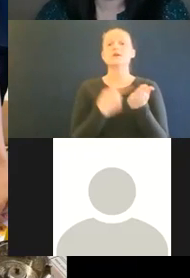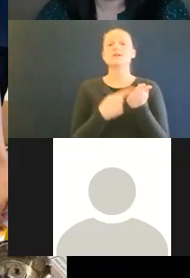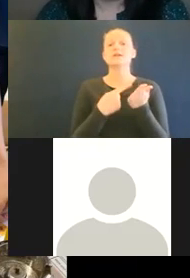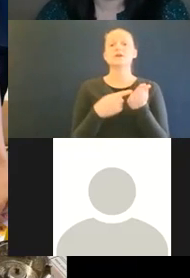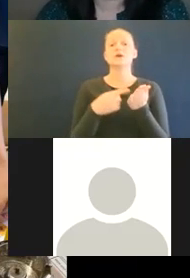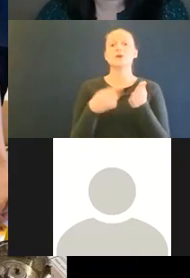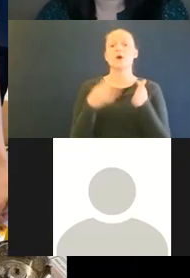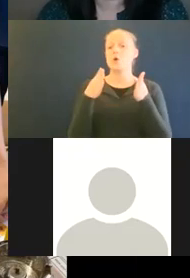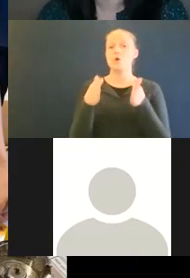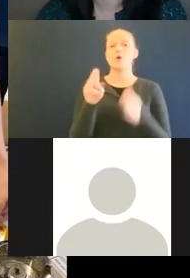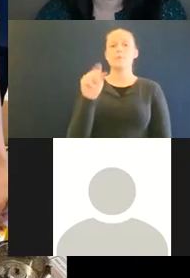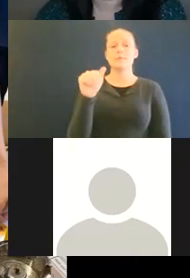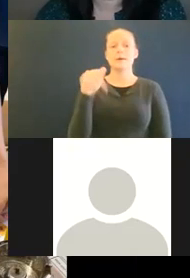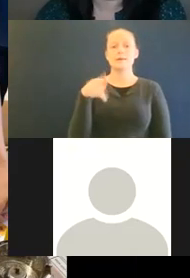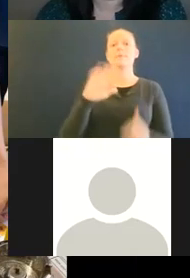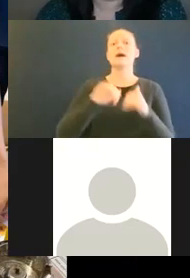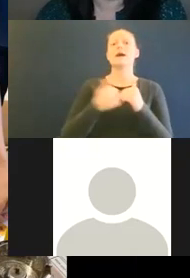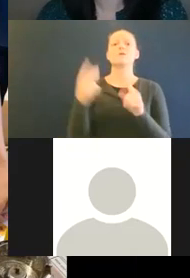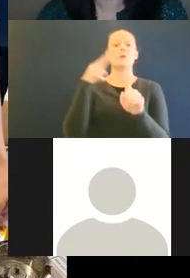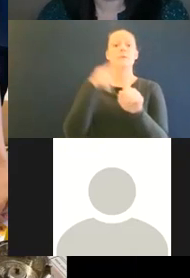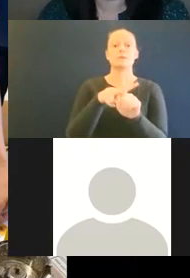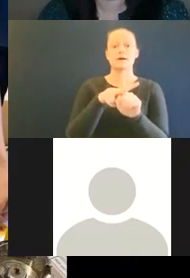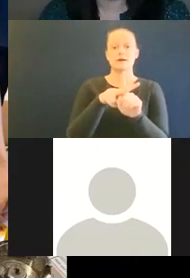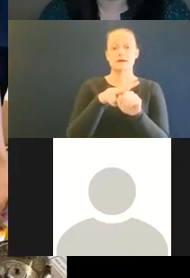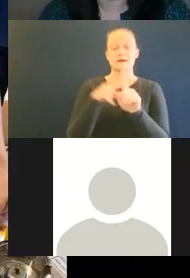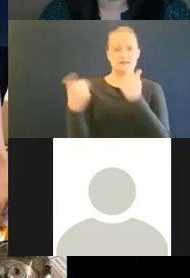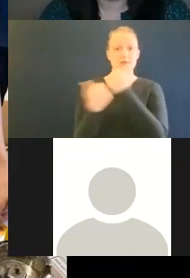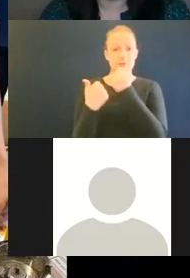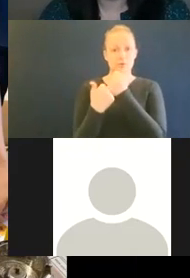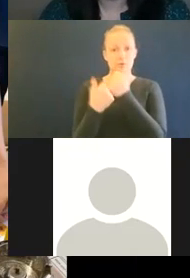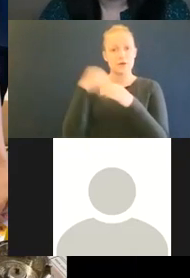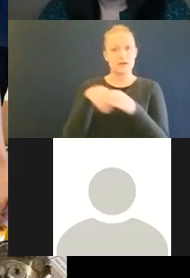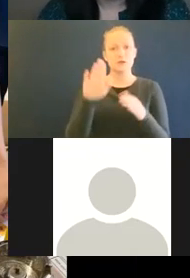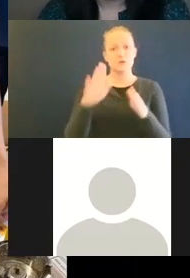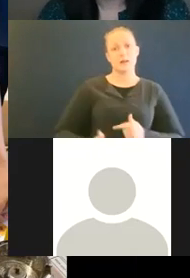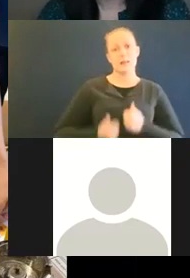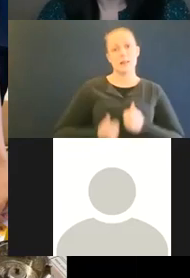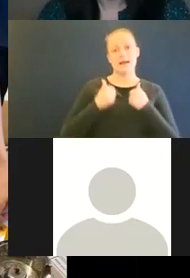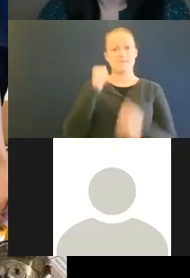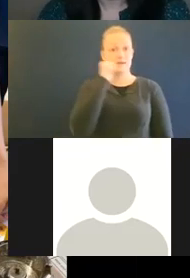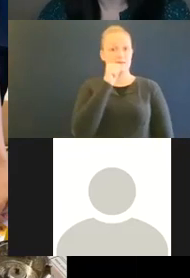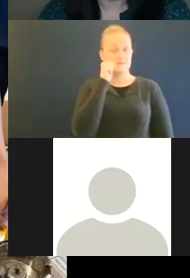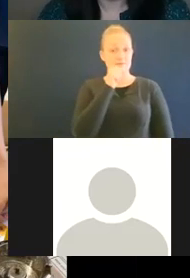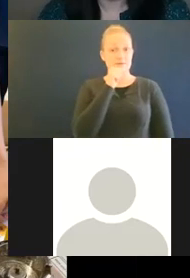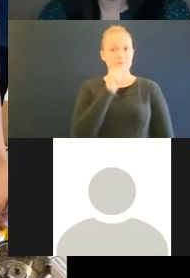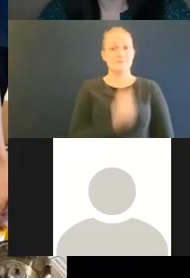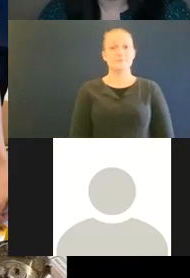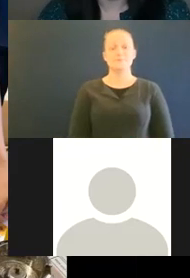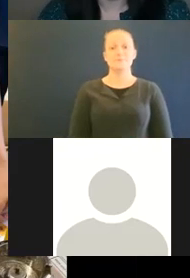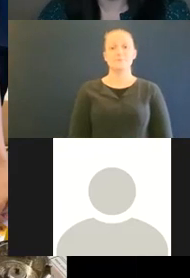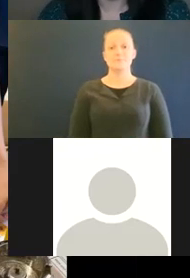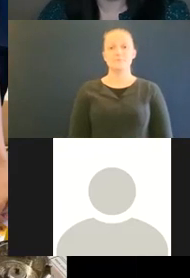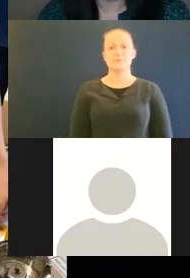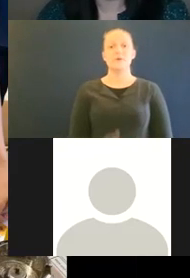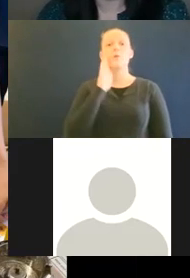to implement these systems and supports within your daily routine. We are going to be